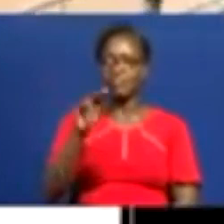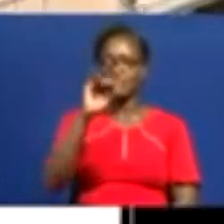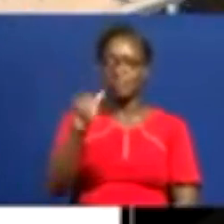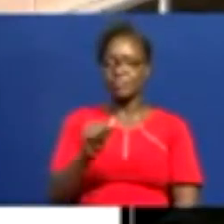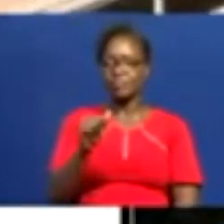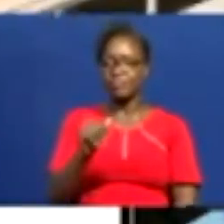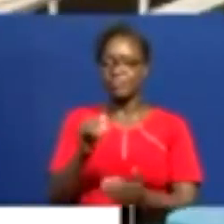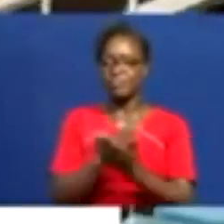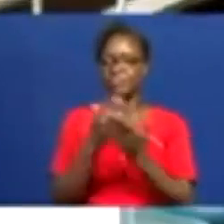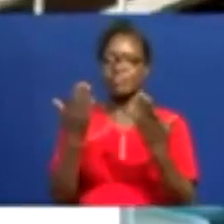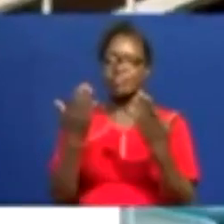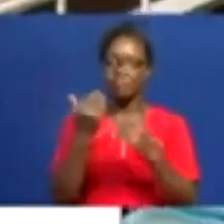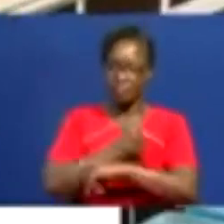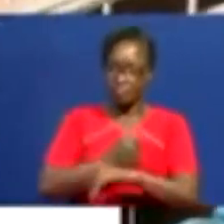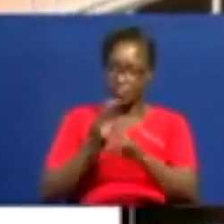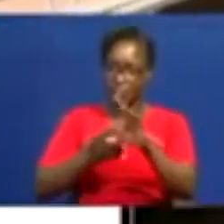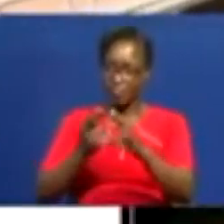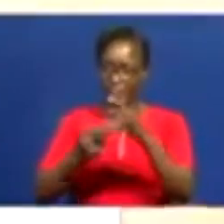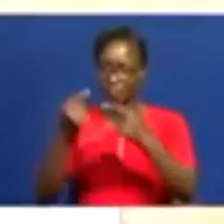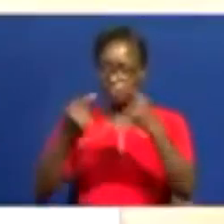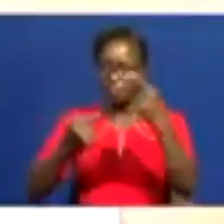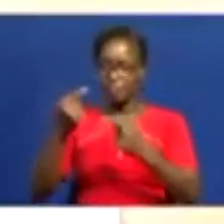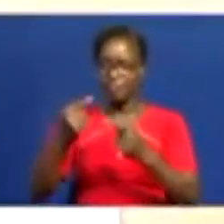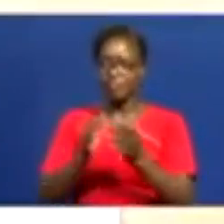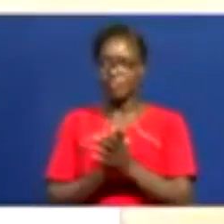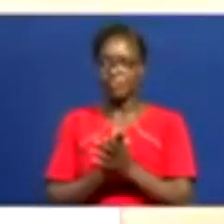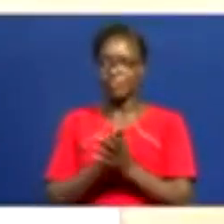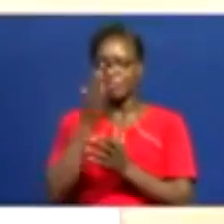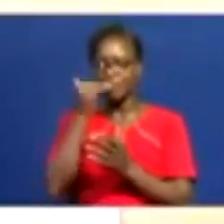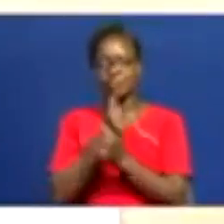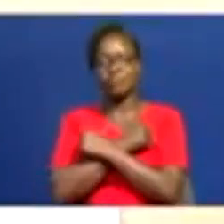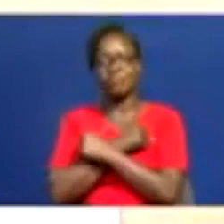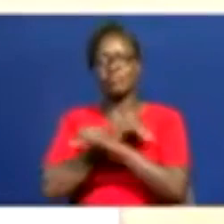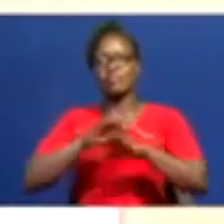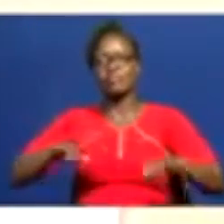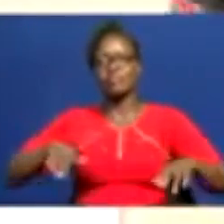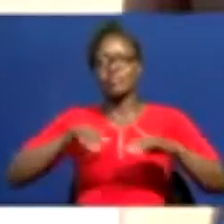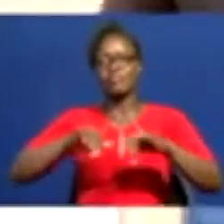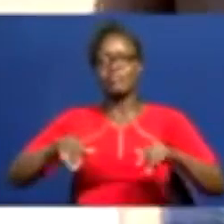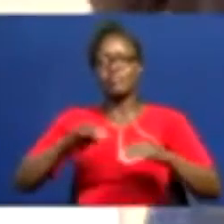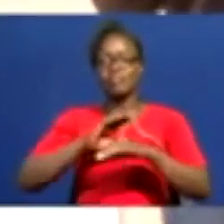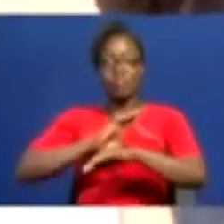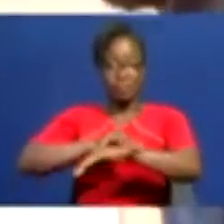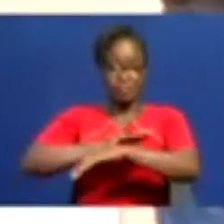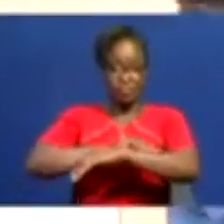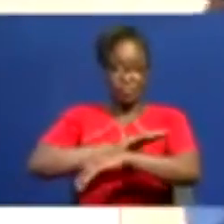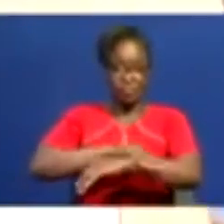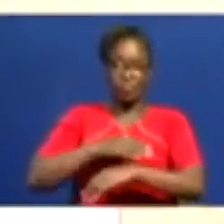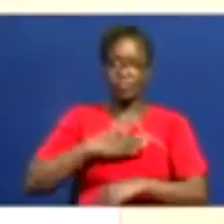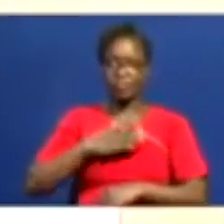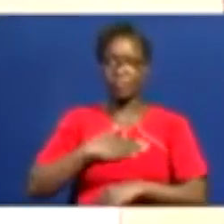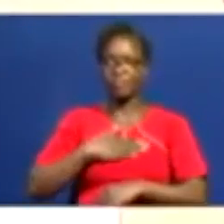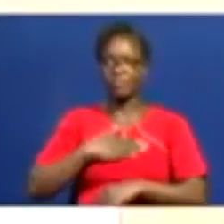miongoni mwa shule zilizoshiriki mashindano hayo. Why I like swimming, it's a form of therapy for me. So when things